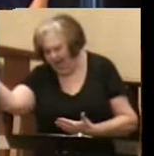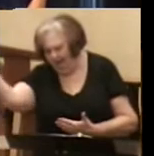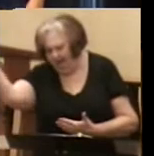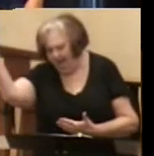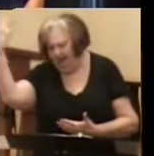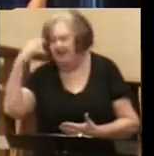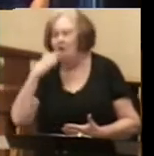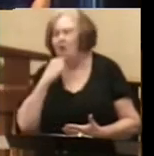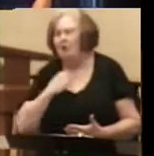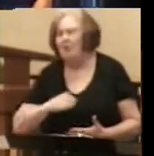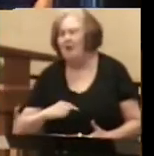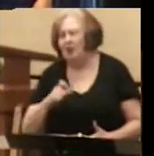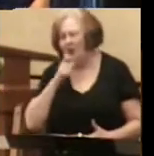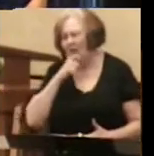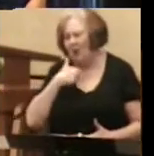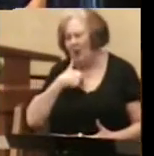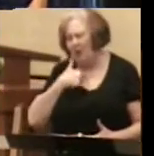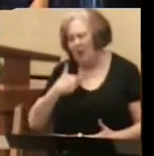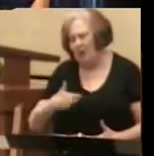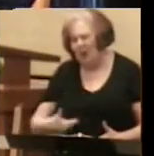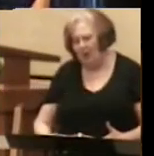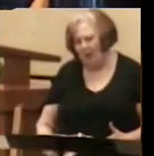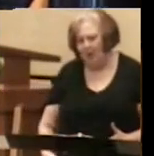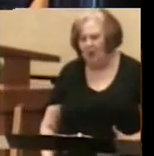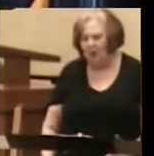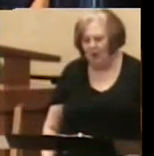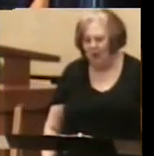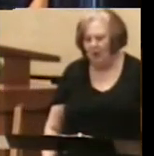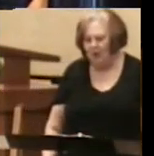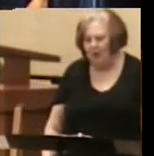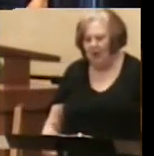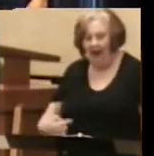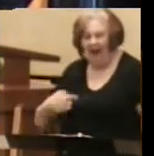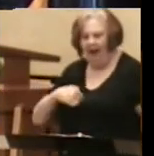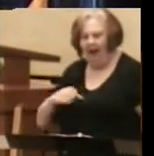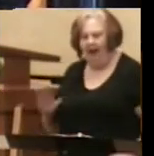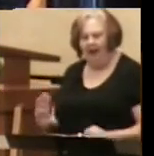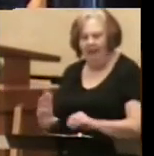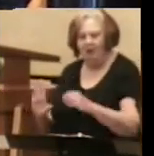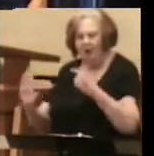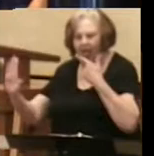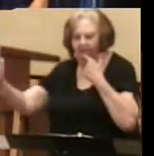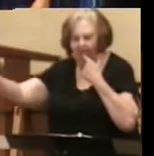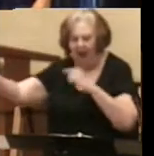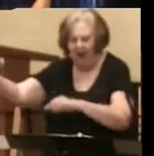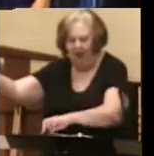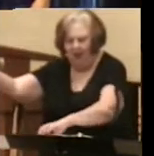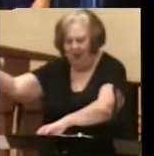you told me who I am. I am